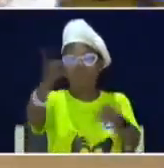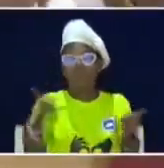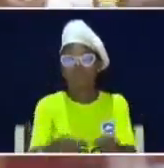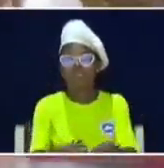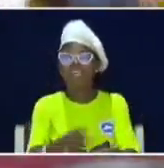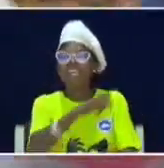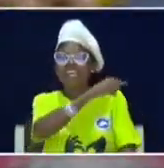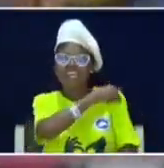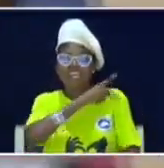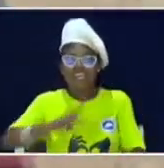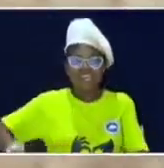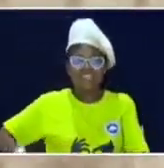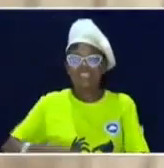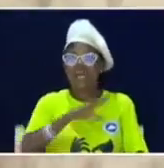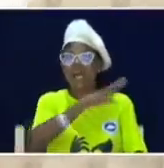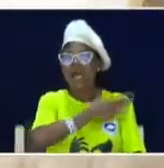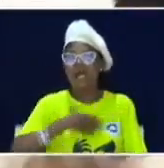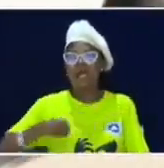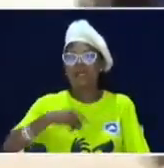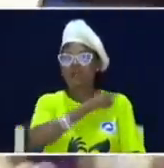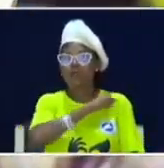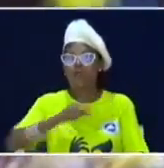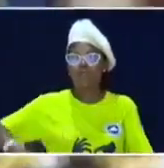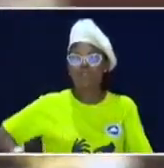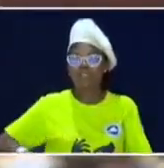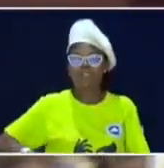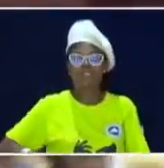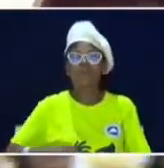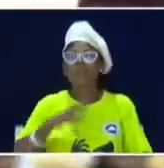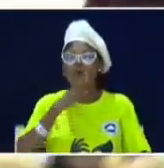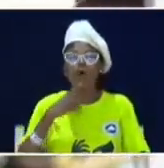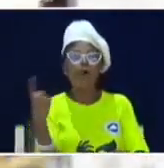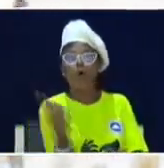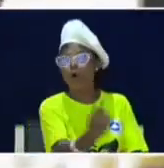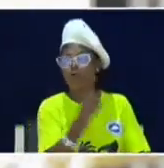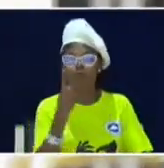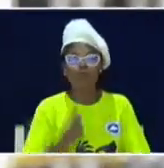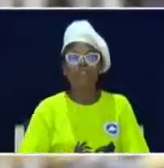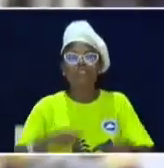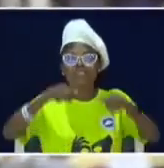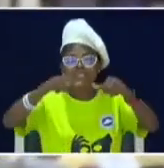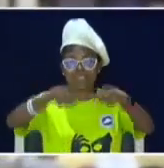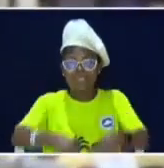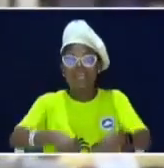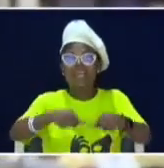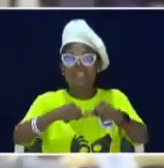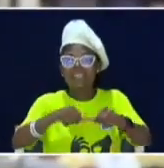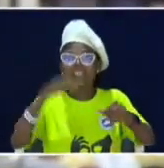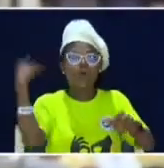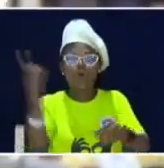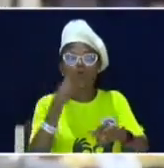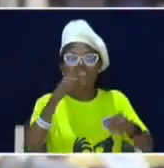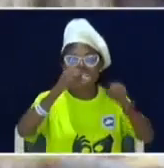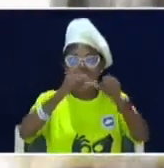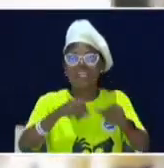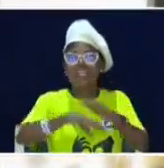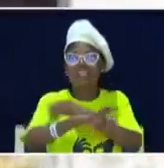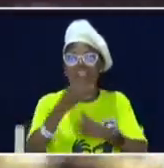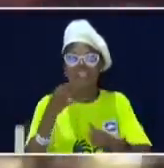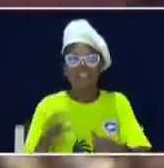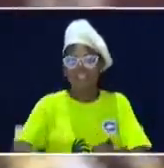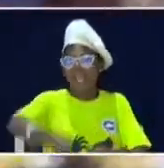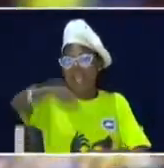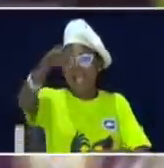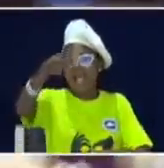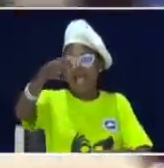Kings and queens, does what? Gather. You don't find kings and queens anywhere. They have a place of honor. They have a